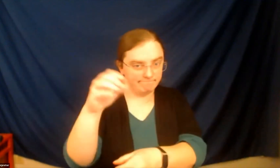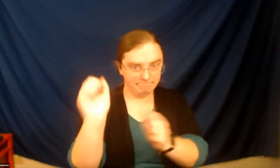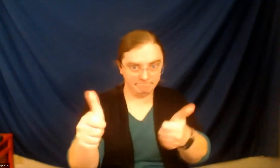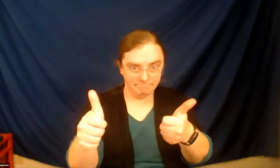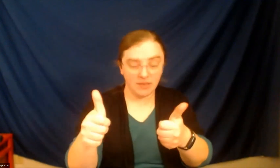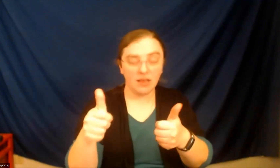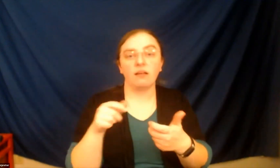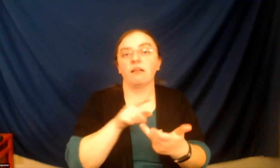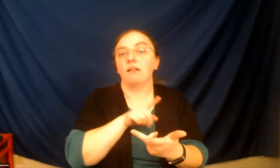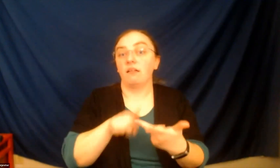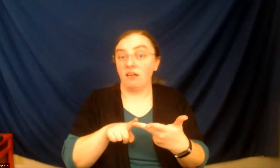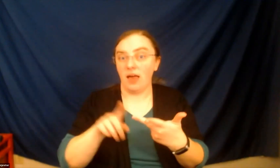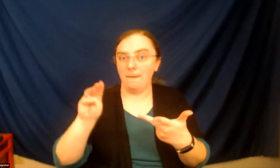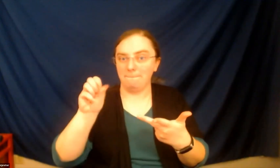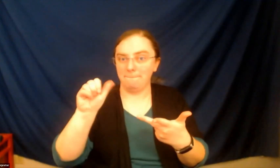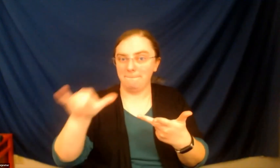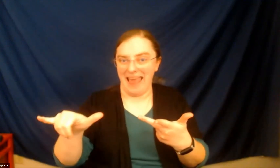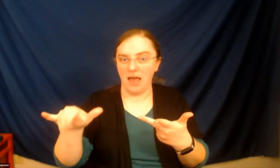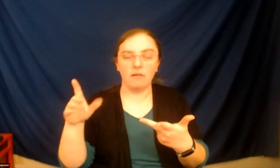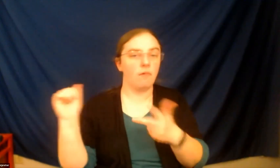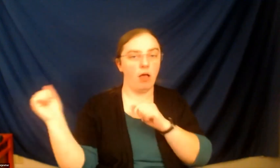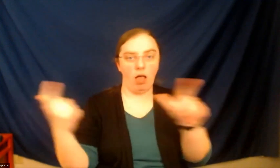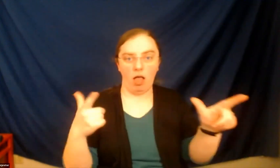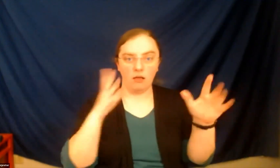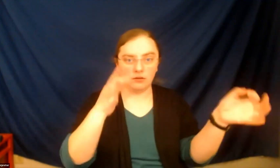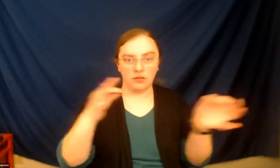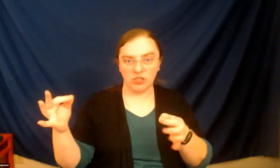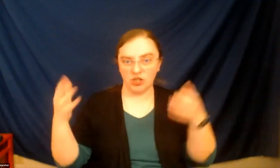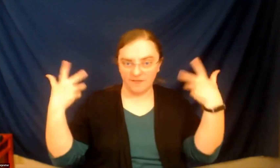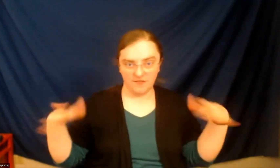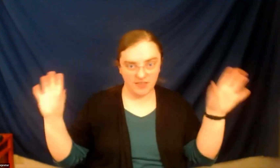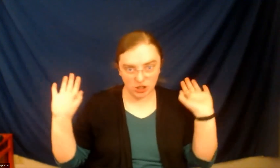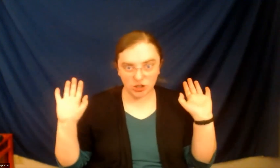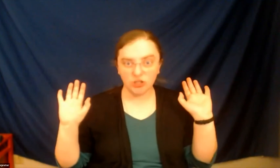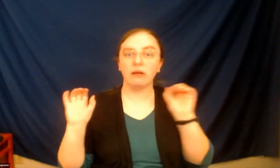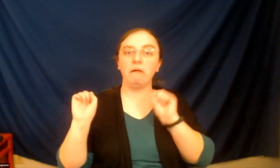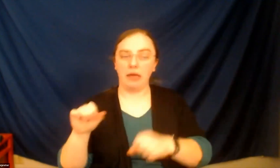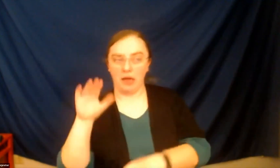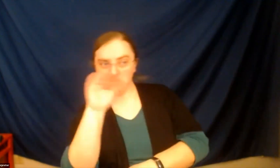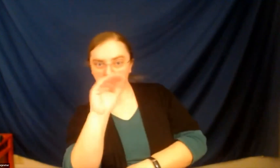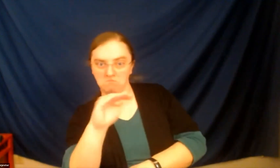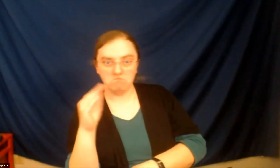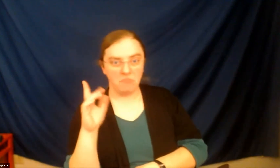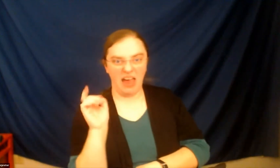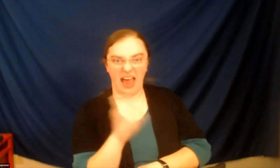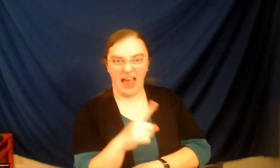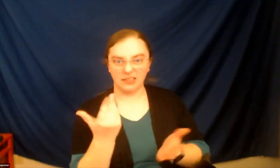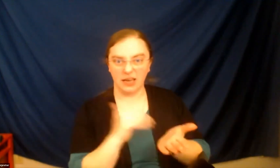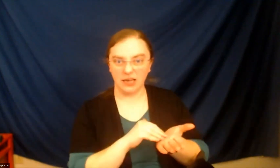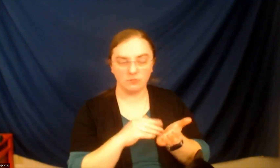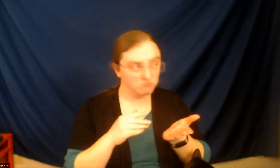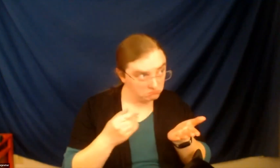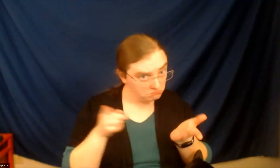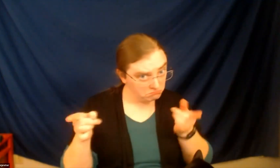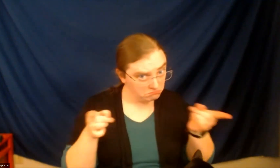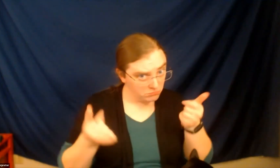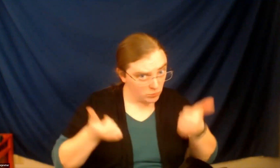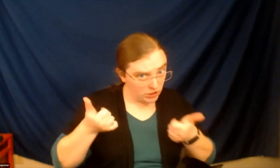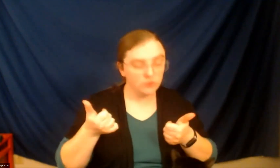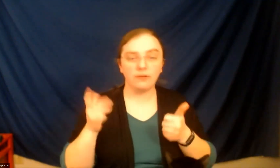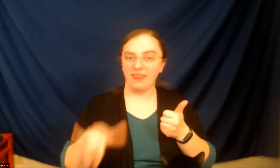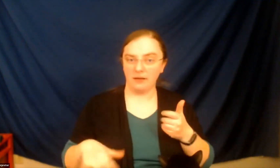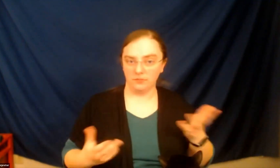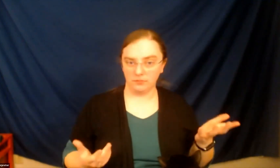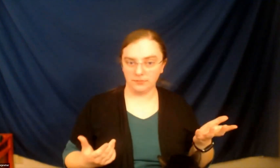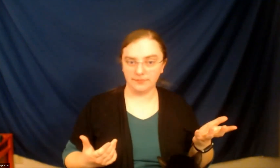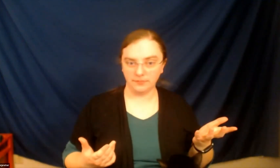A variety. And my suggestion would be if you needed after school care, call the school and see your school that you'll be attending.